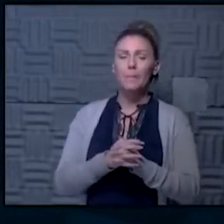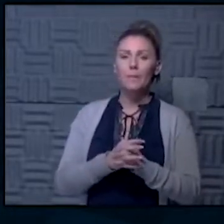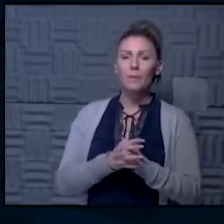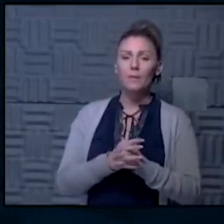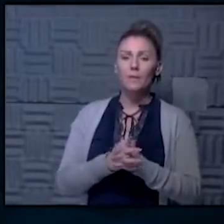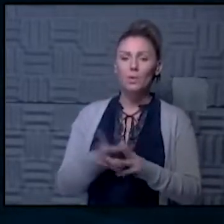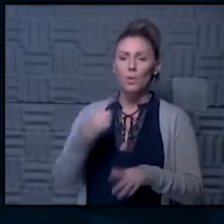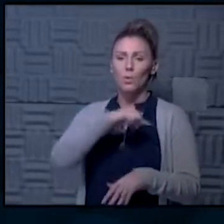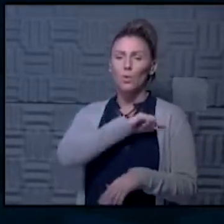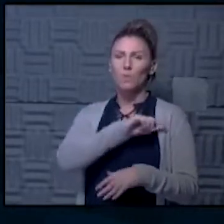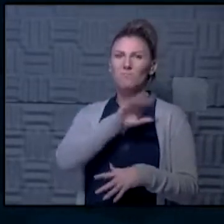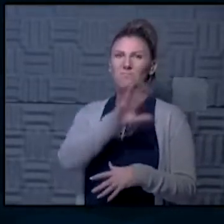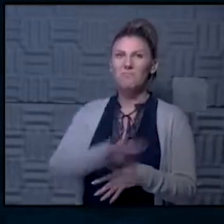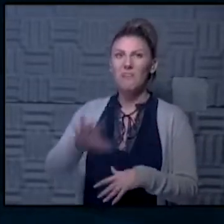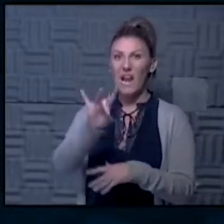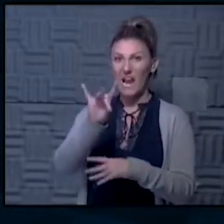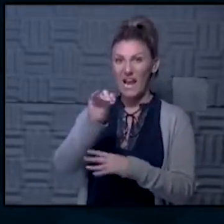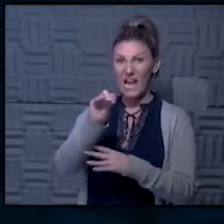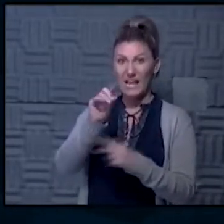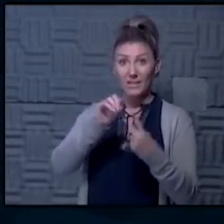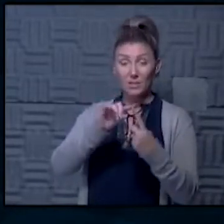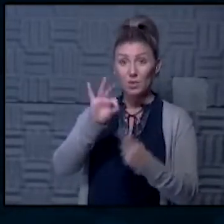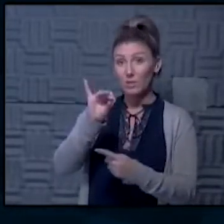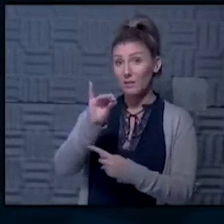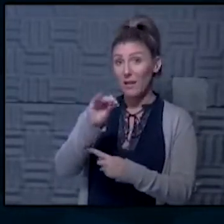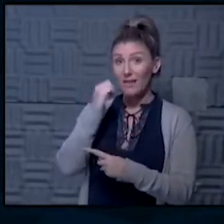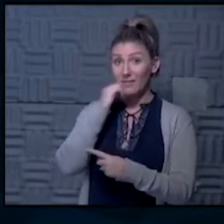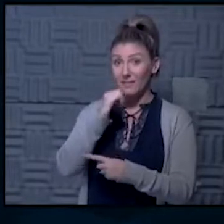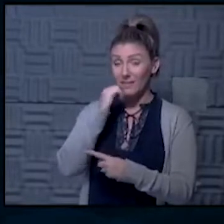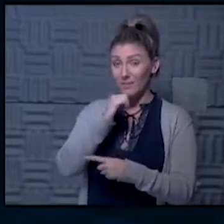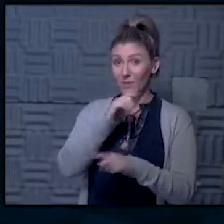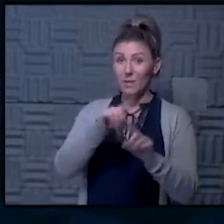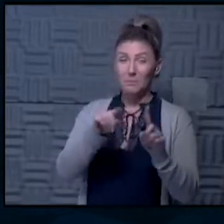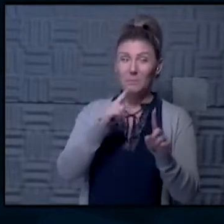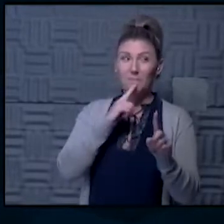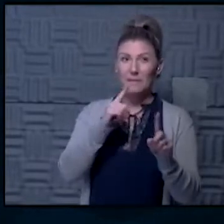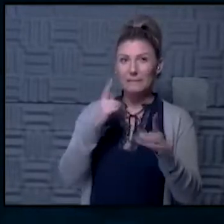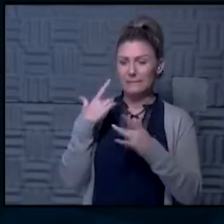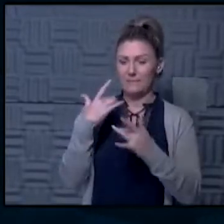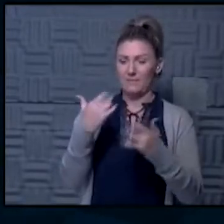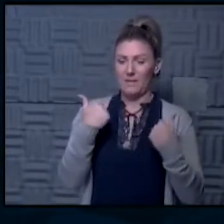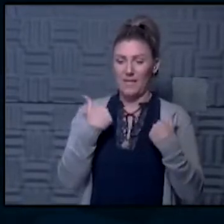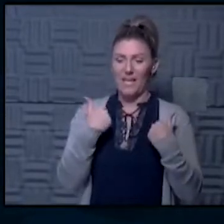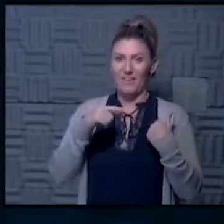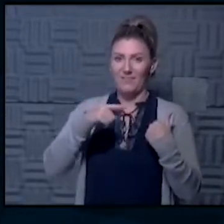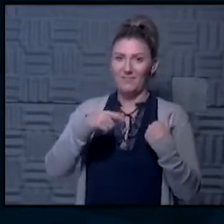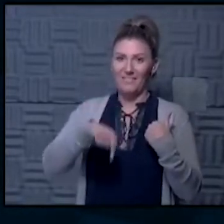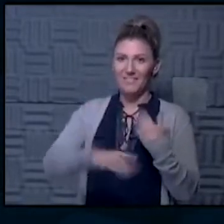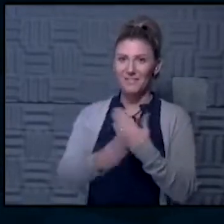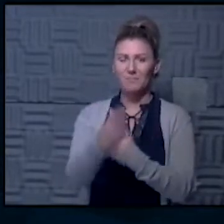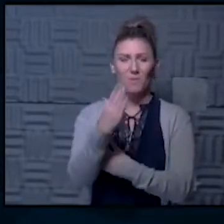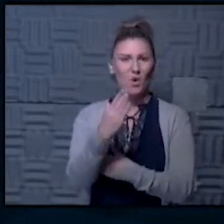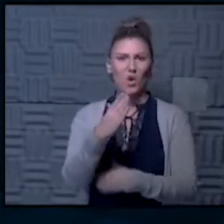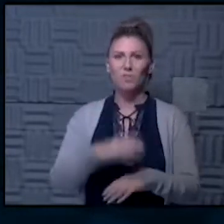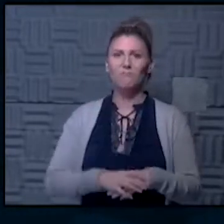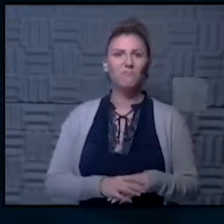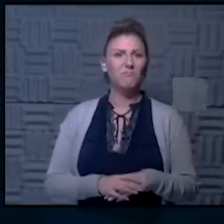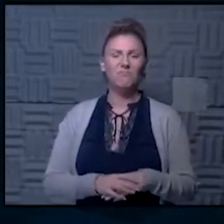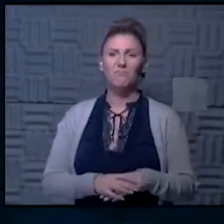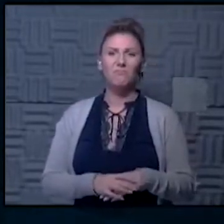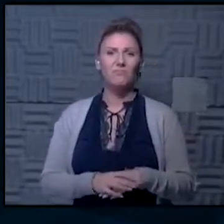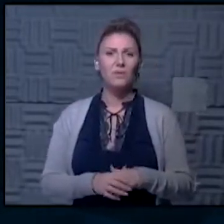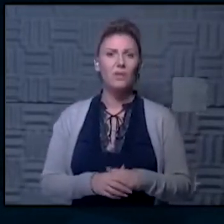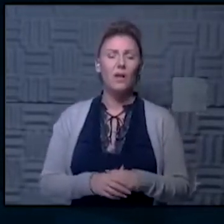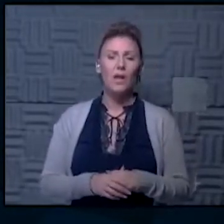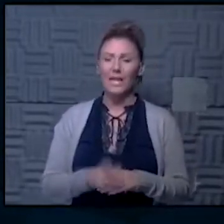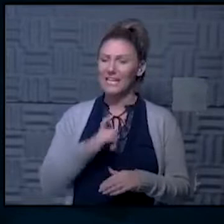We've been running around 80 or 90 every day, but I usually have that by now this morning. Yeah, I know we've been running